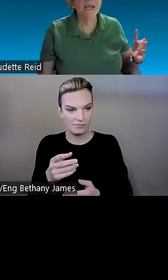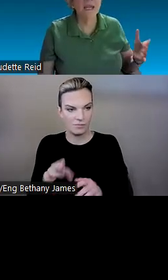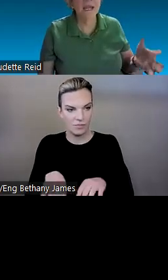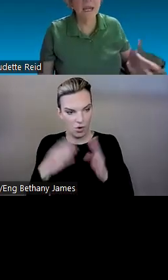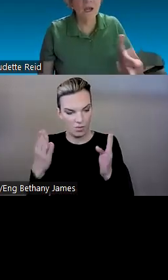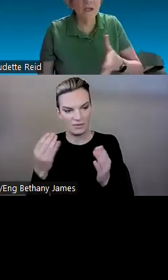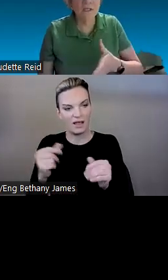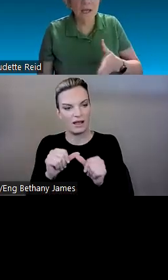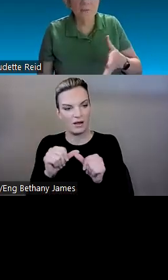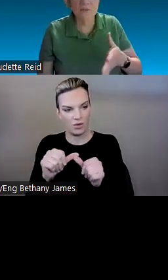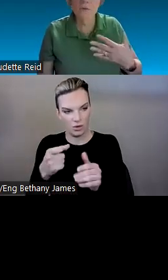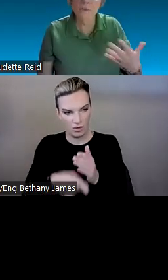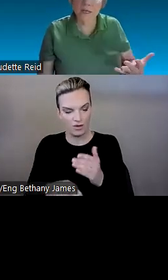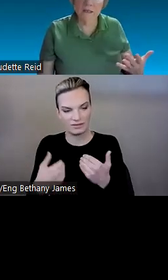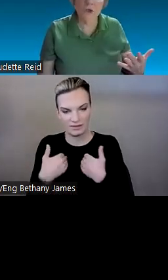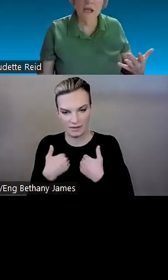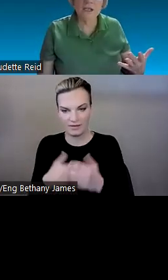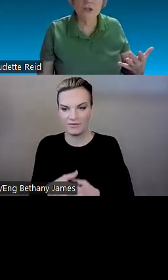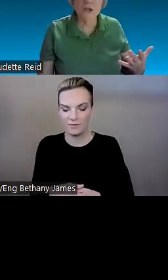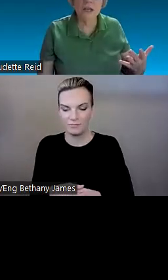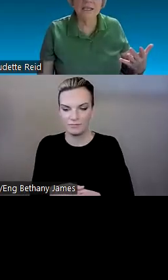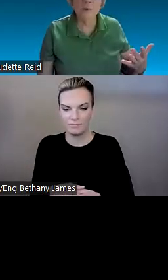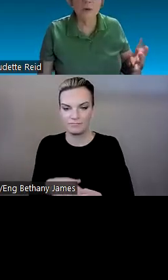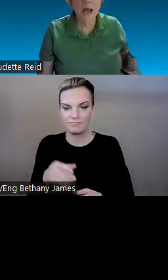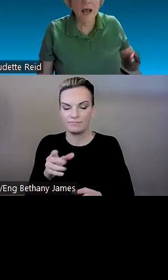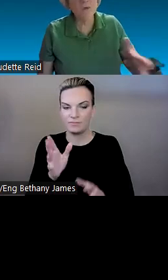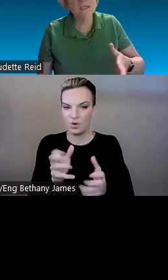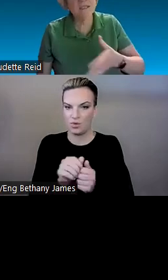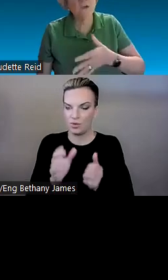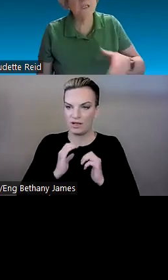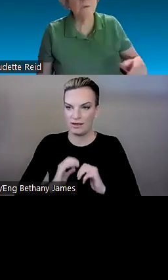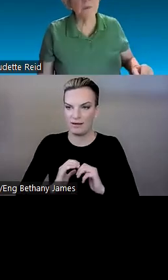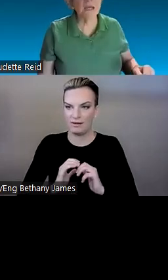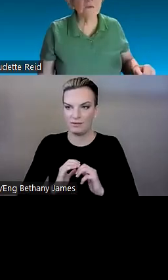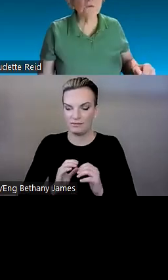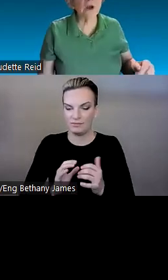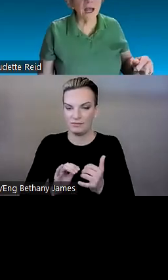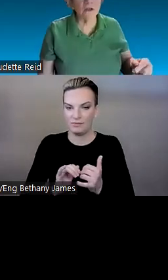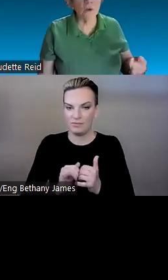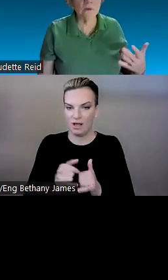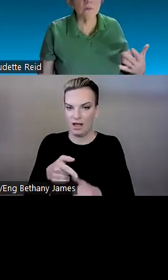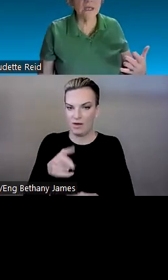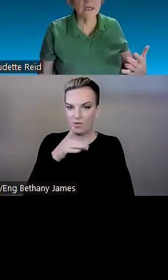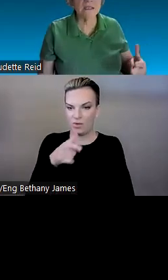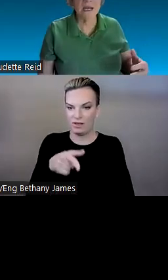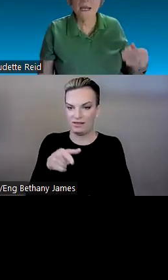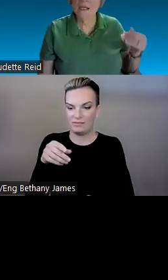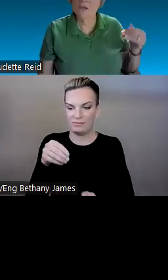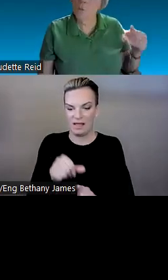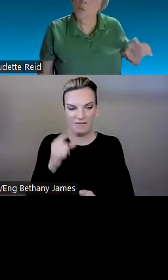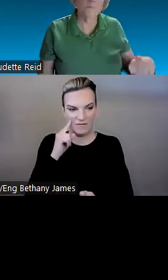ongoing. And so talking to your client about how is this going to be paid for ongoing,